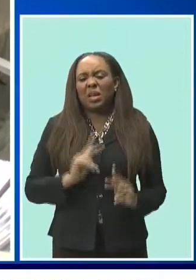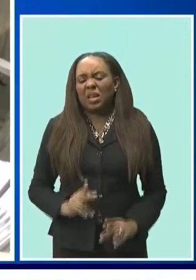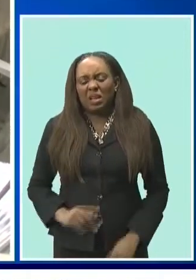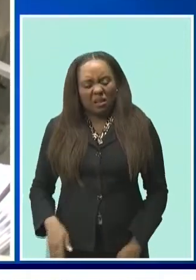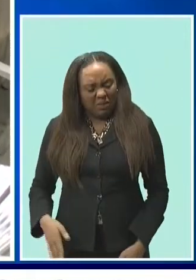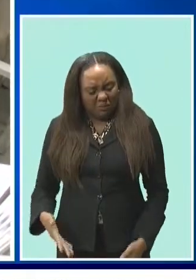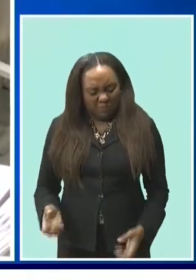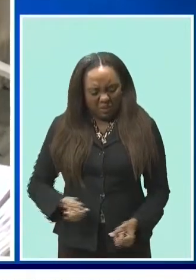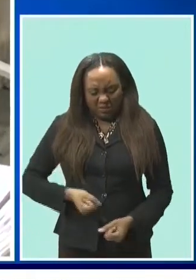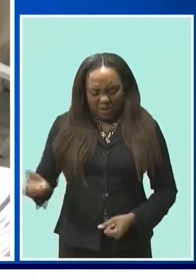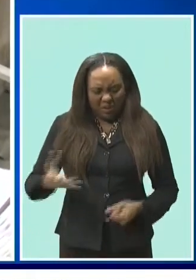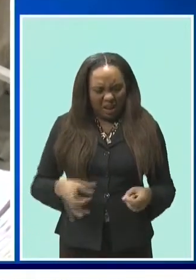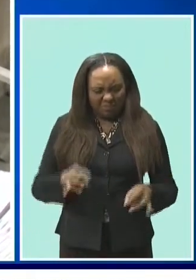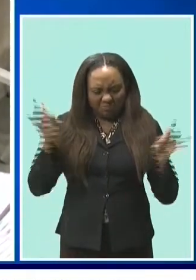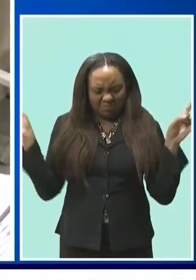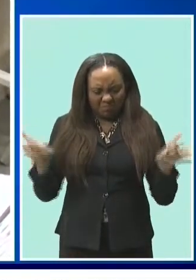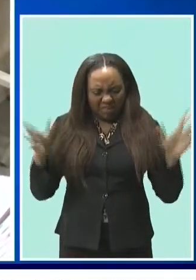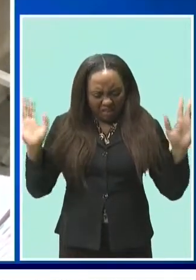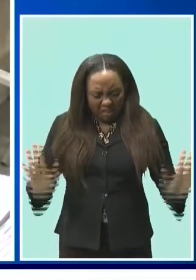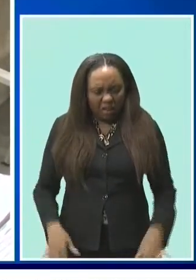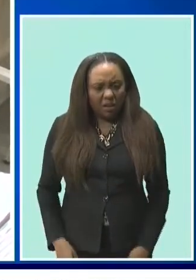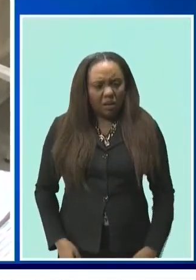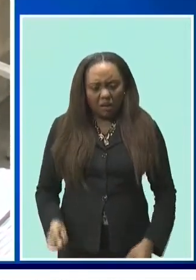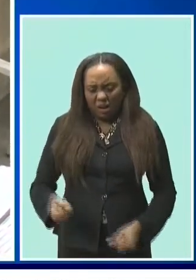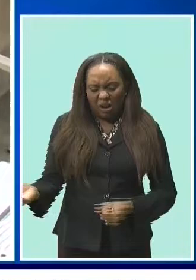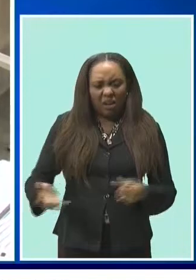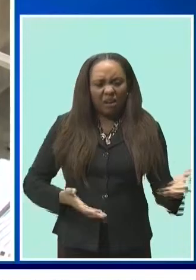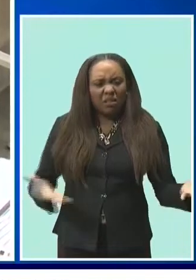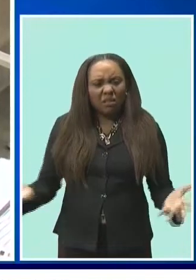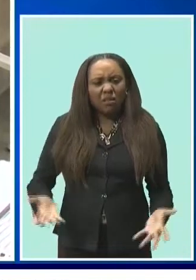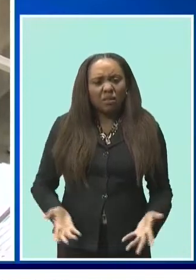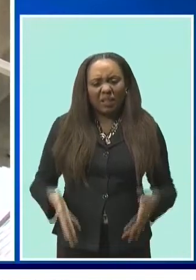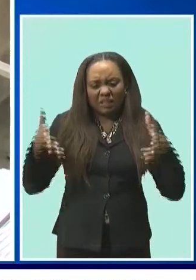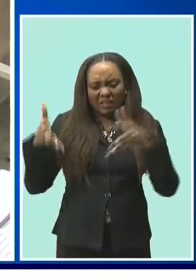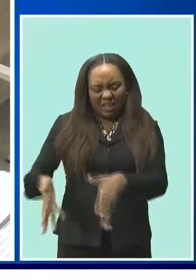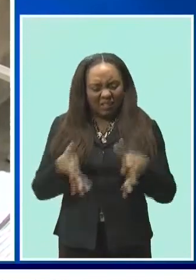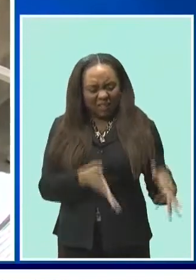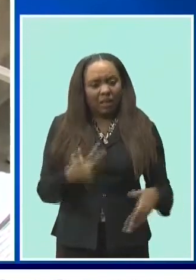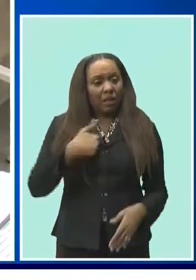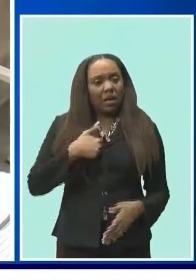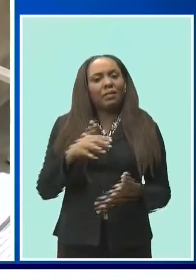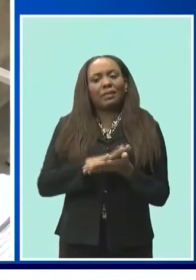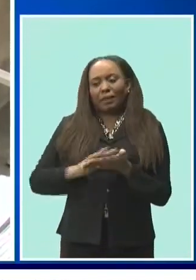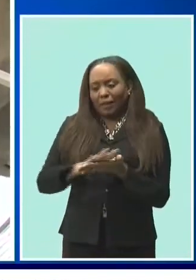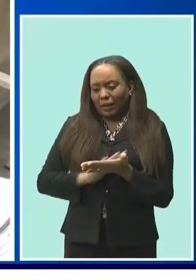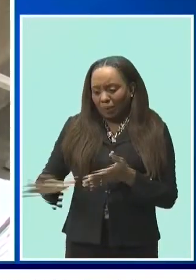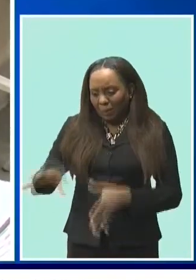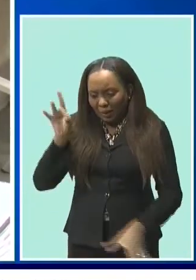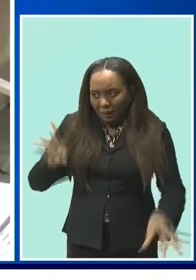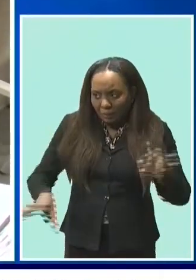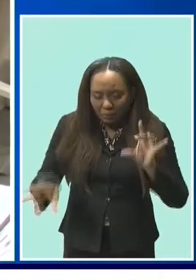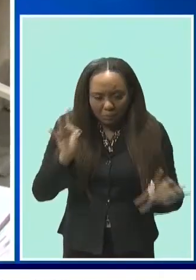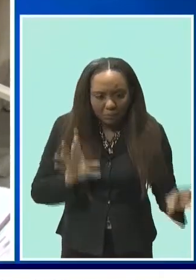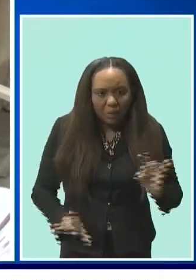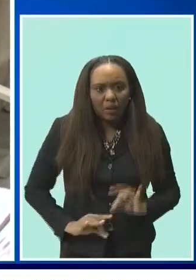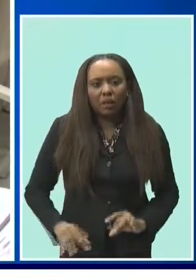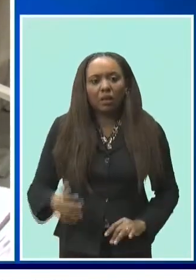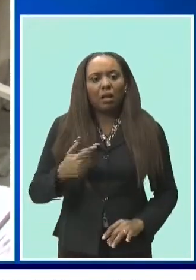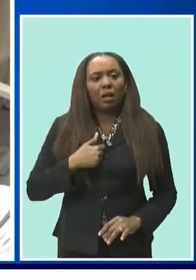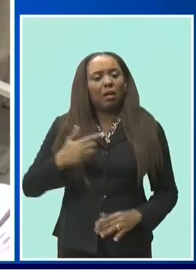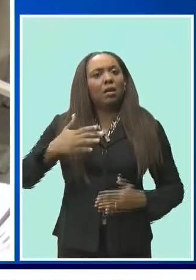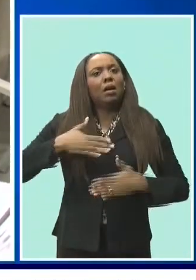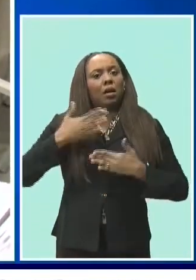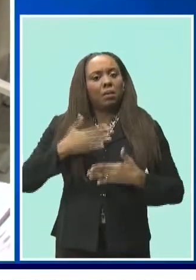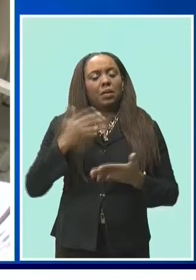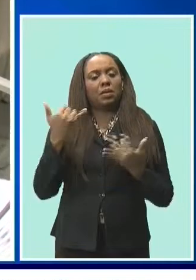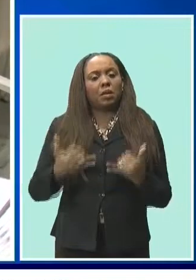work, the people come and drop it out of my workplace and left it, they got to clean it. You know? So it's a good thing to do. The next